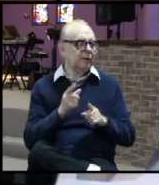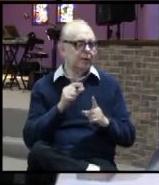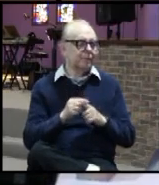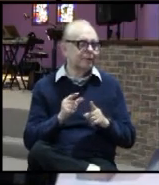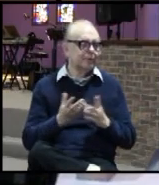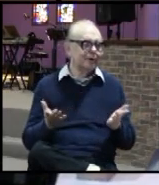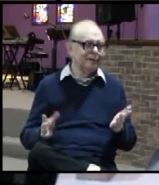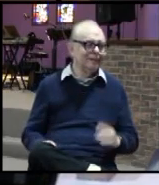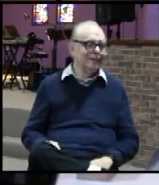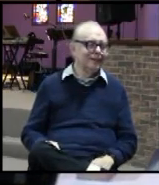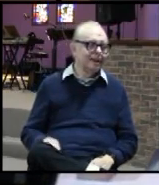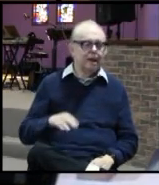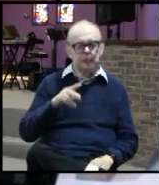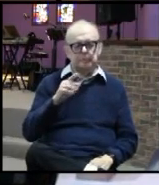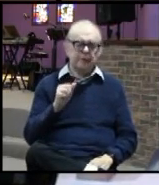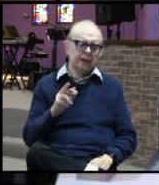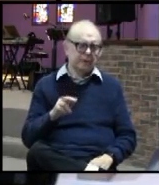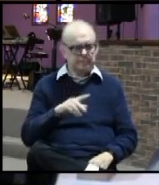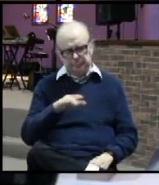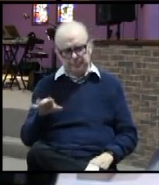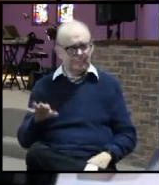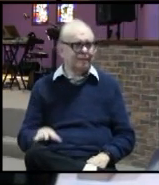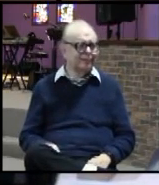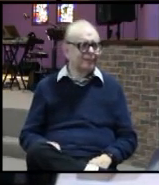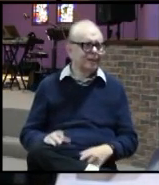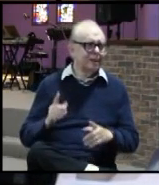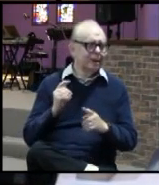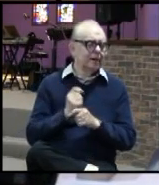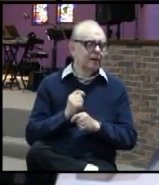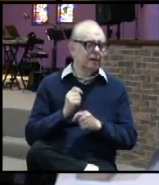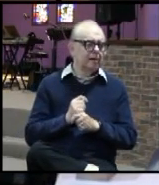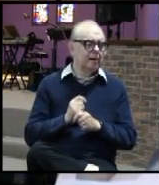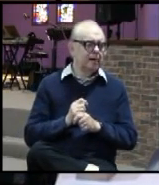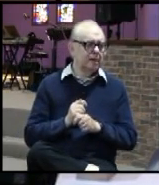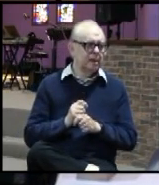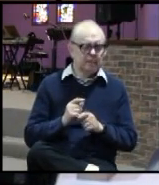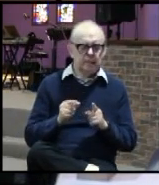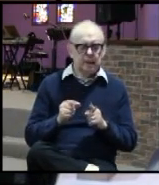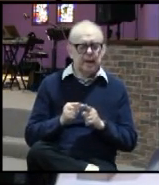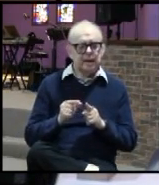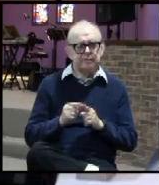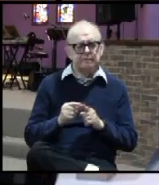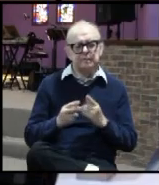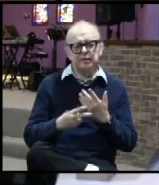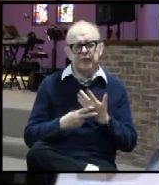meant entrust, or it was a word kind of like a safety deposit box.